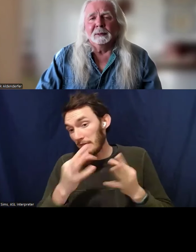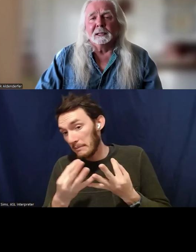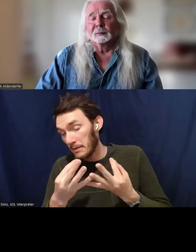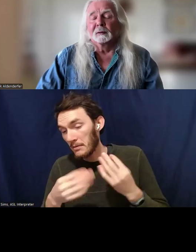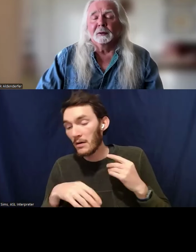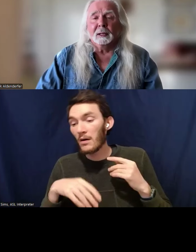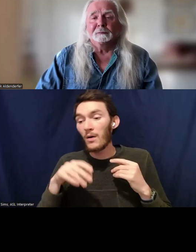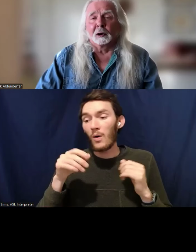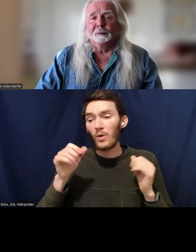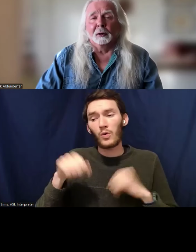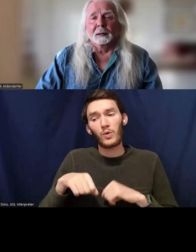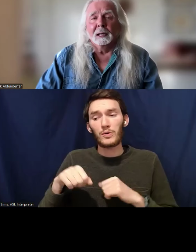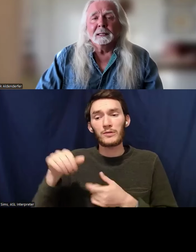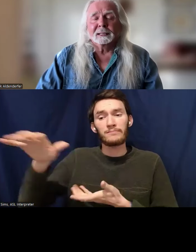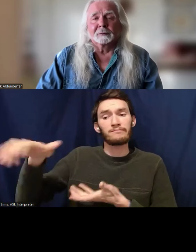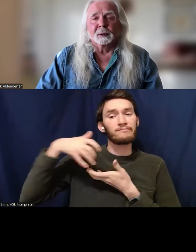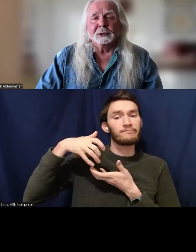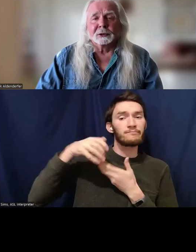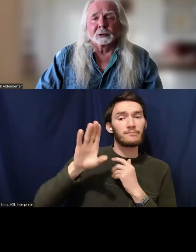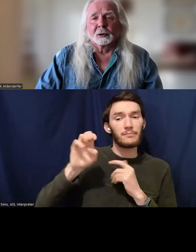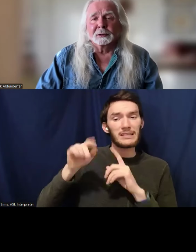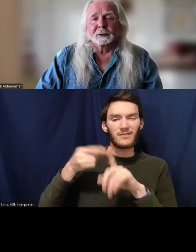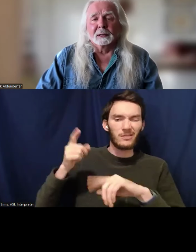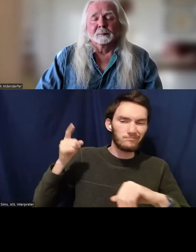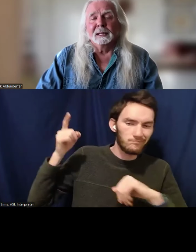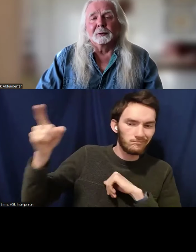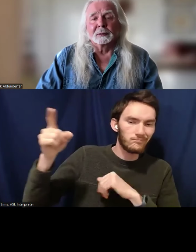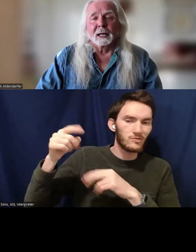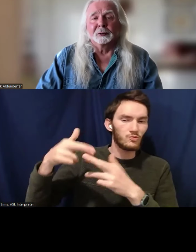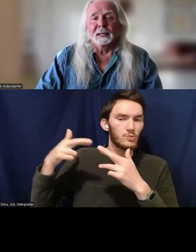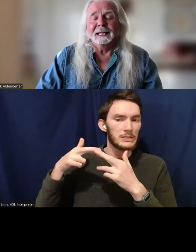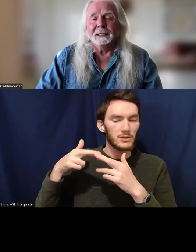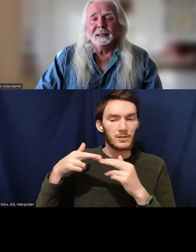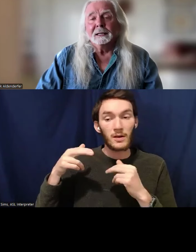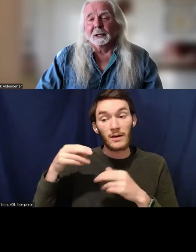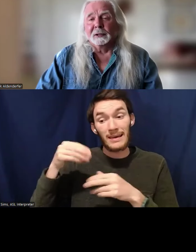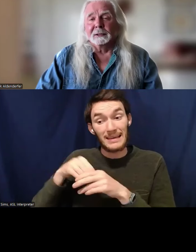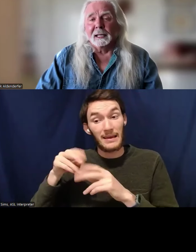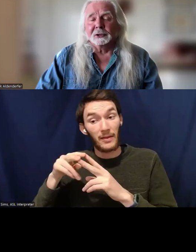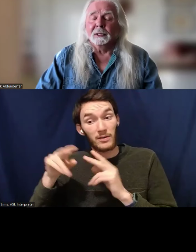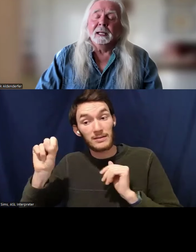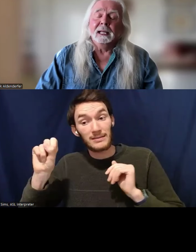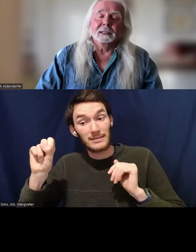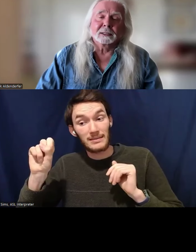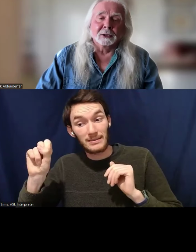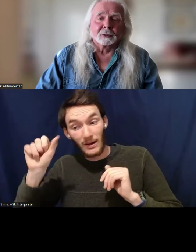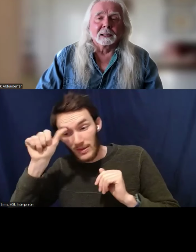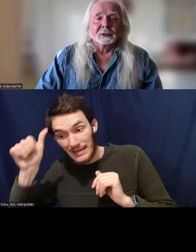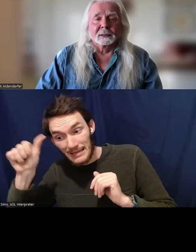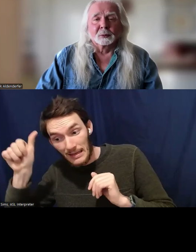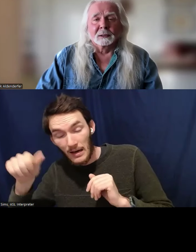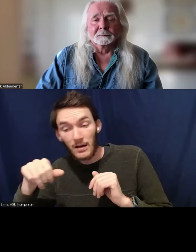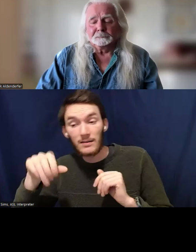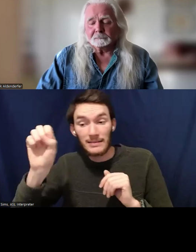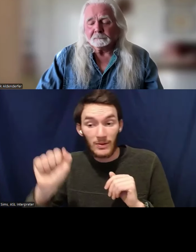obtain beads from a fairly far-flung set of regions across either South India, Southeast Asia, into Central Asia